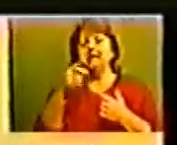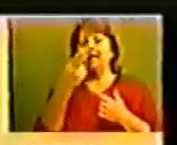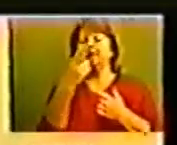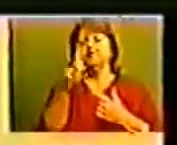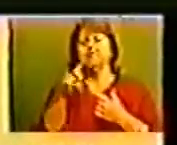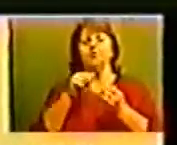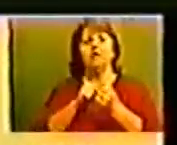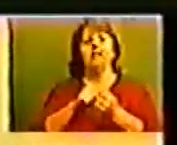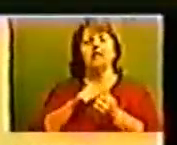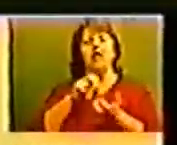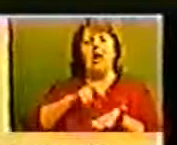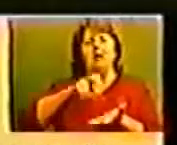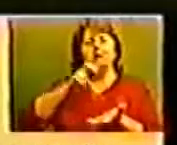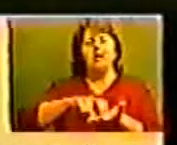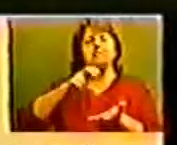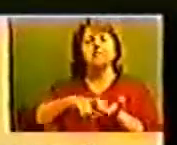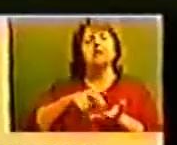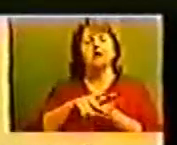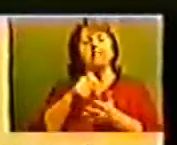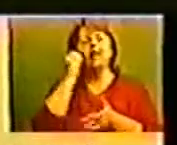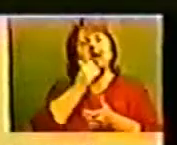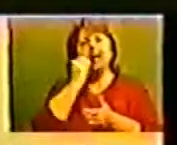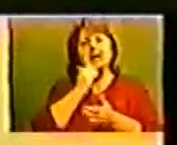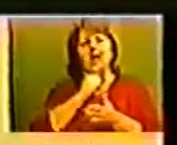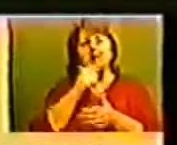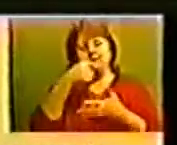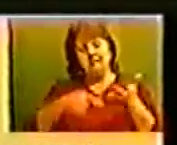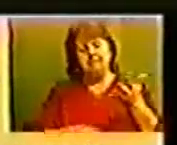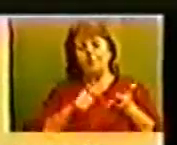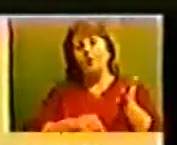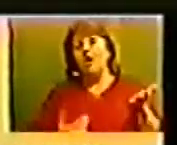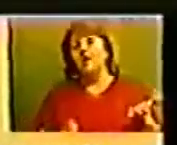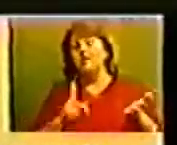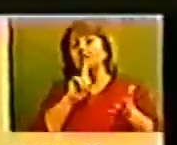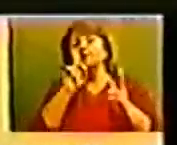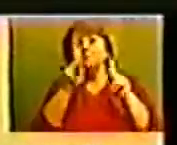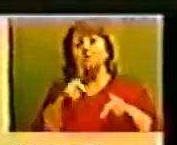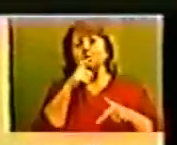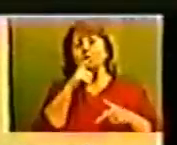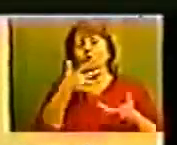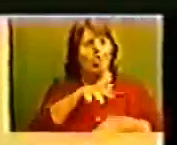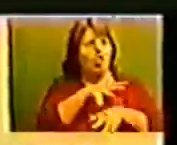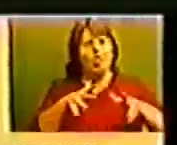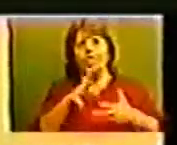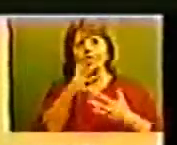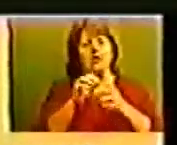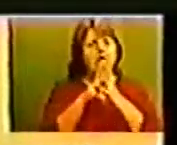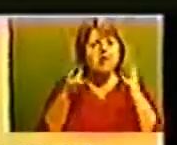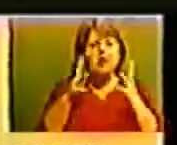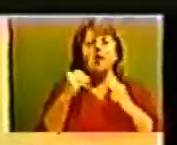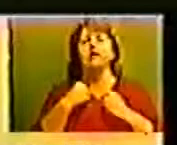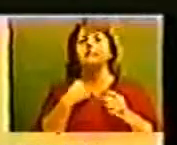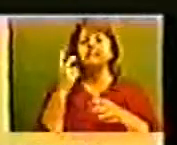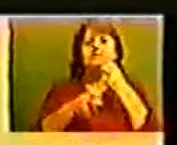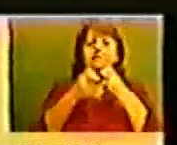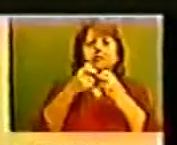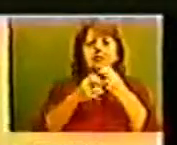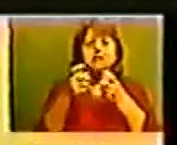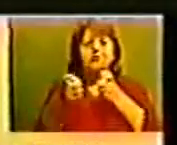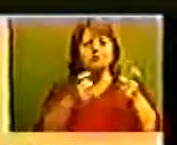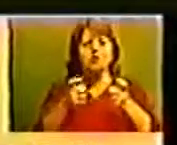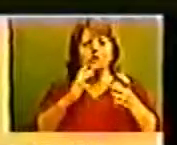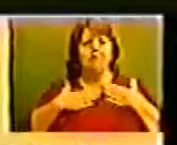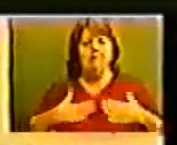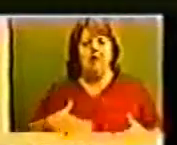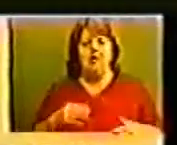ADHD with hyperactivity, the common symptoms would be a person who fidgets very much. They have difficulty controlling their